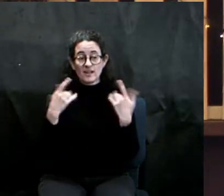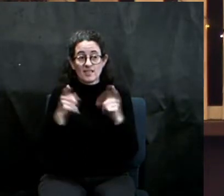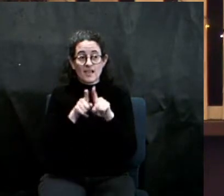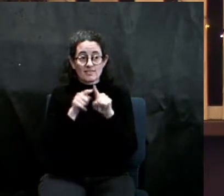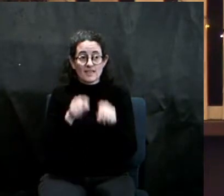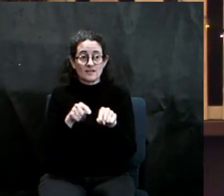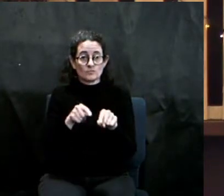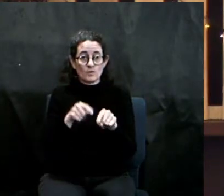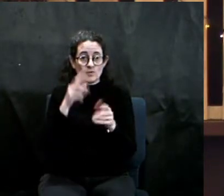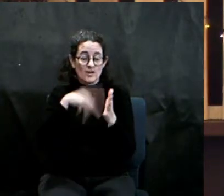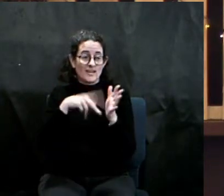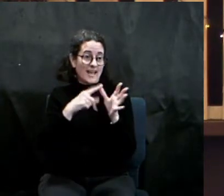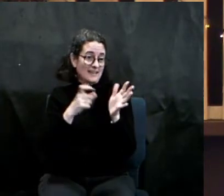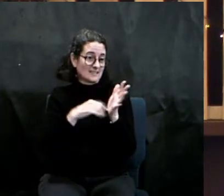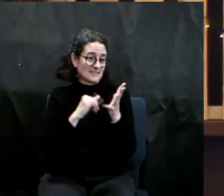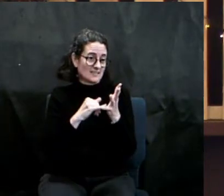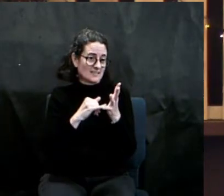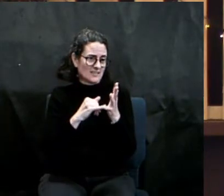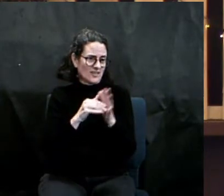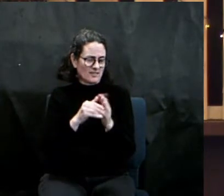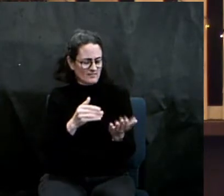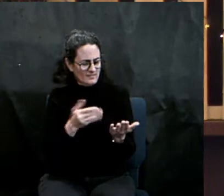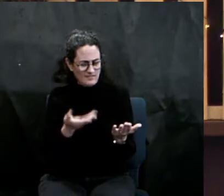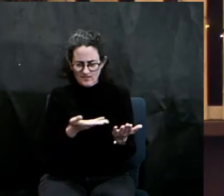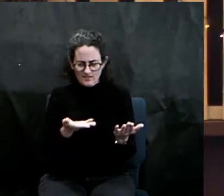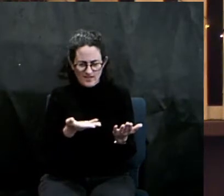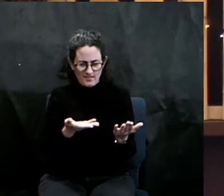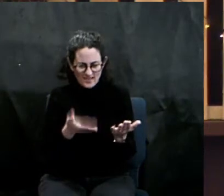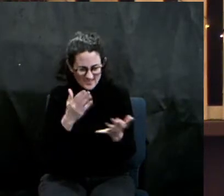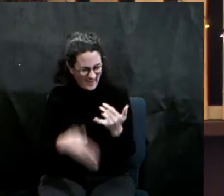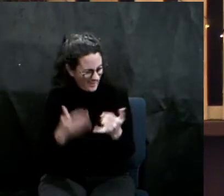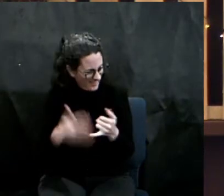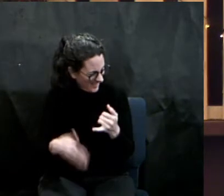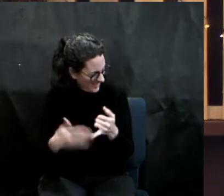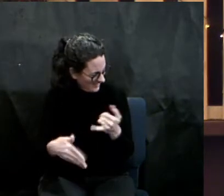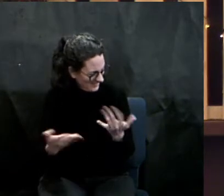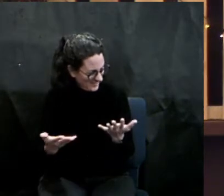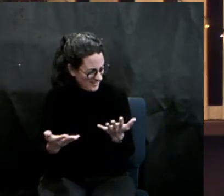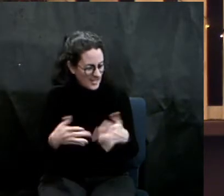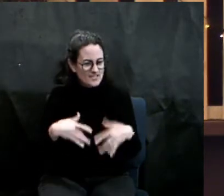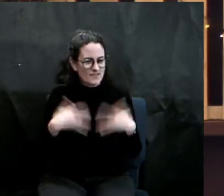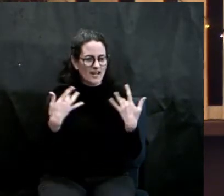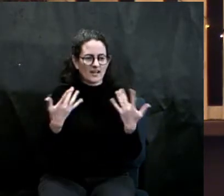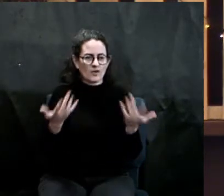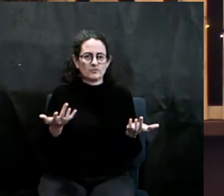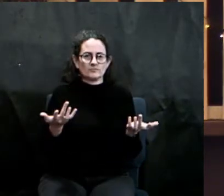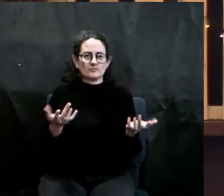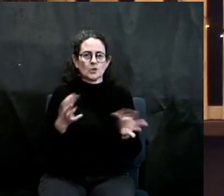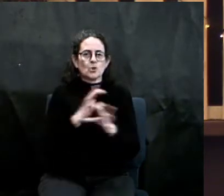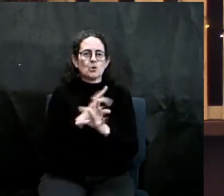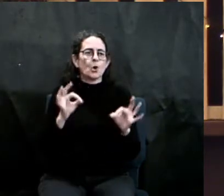read Acts. And I think that sense of incompletion that we might get, I think that's